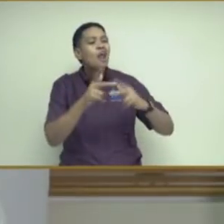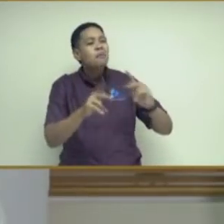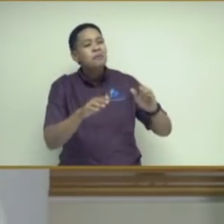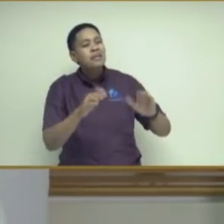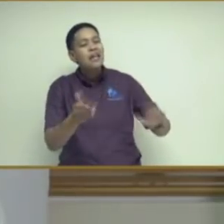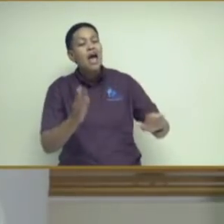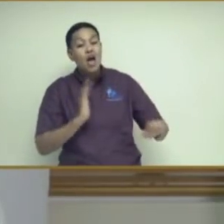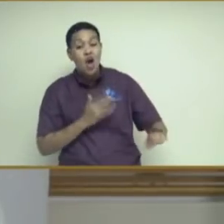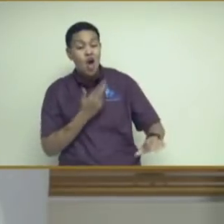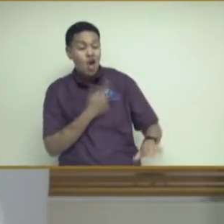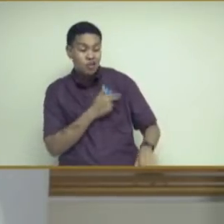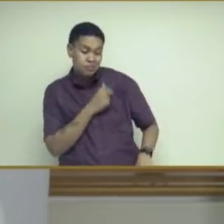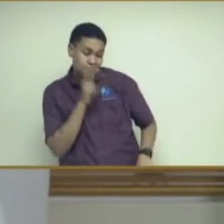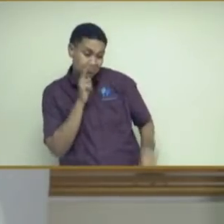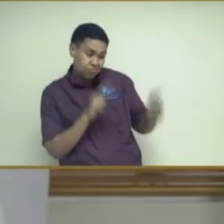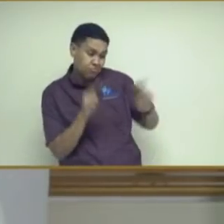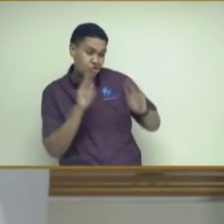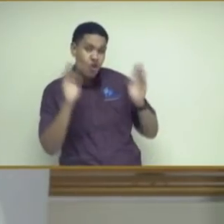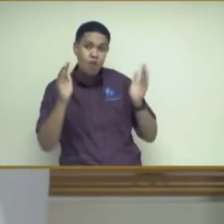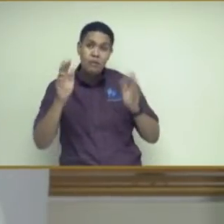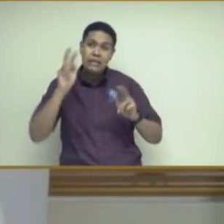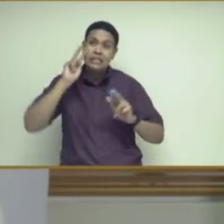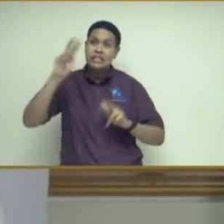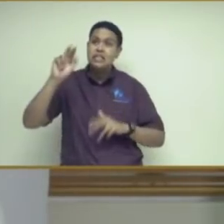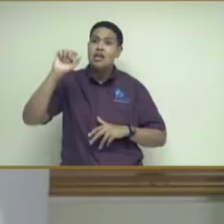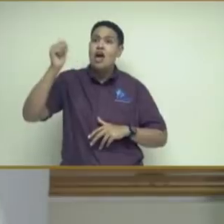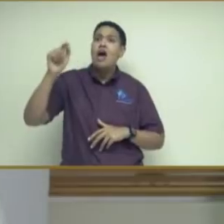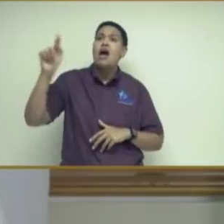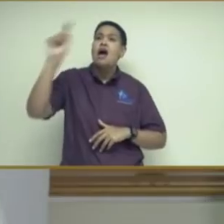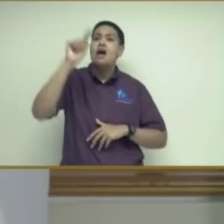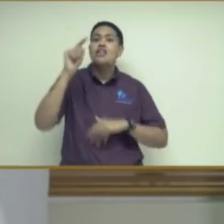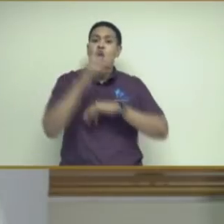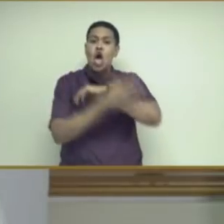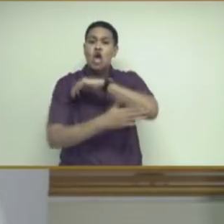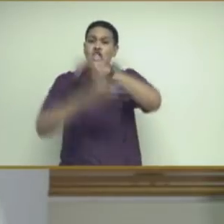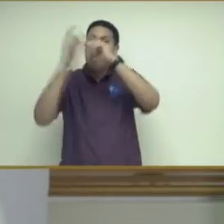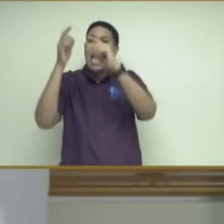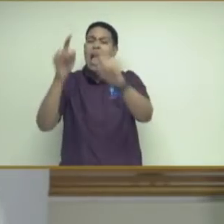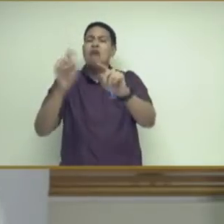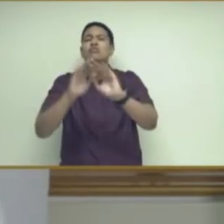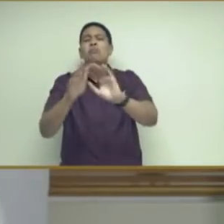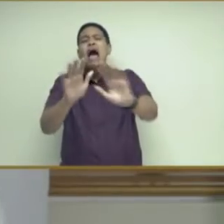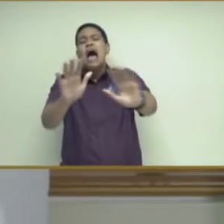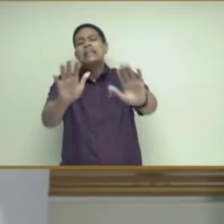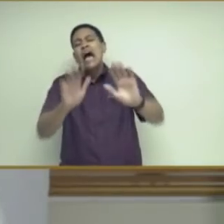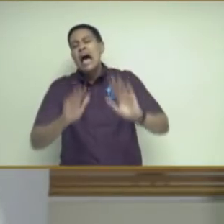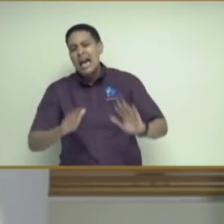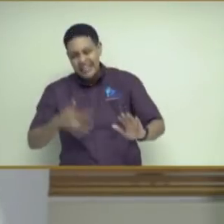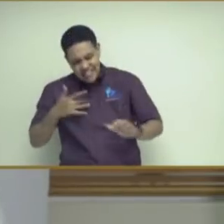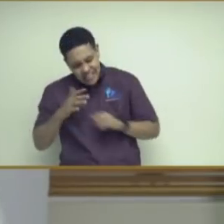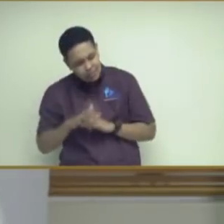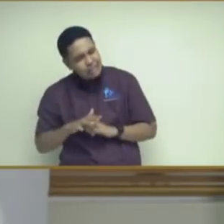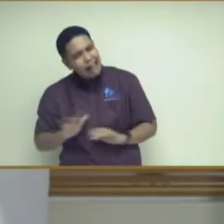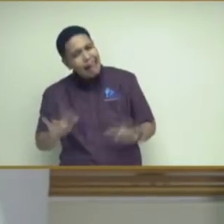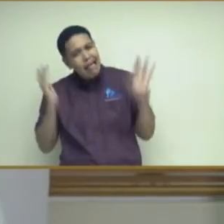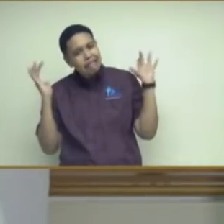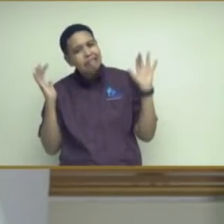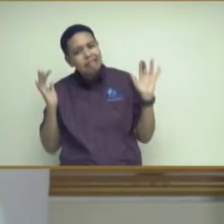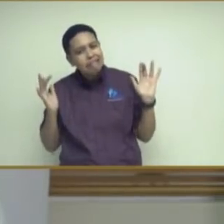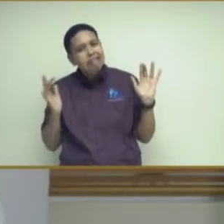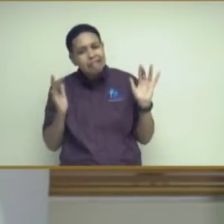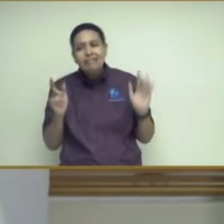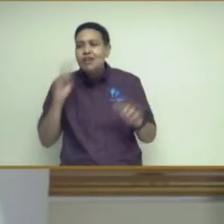hospitals from what we're seeing compared to what we're seeing on international news. Jamaica is not under a lot of pressure per